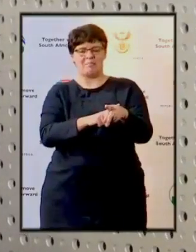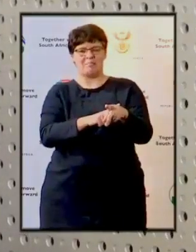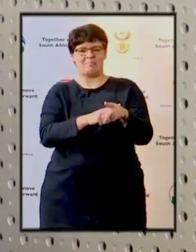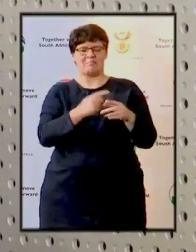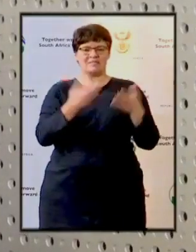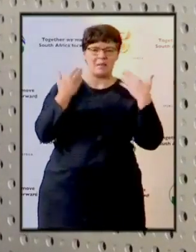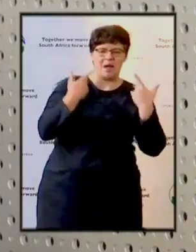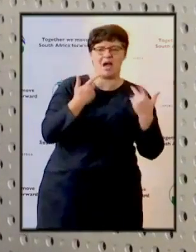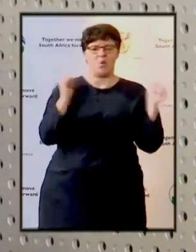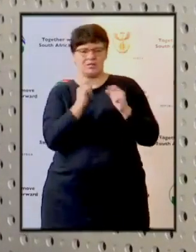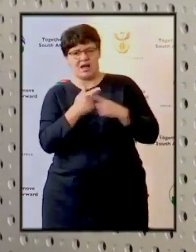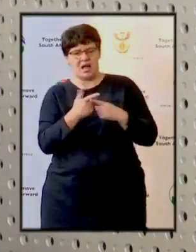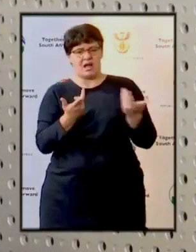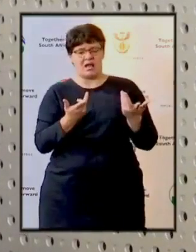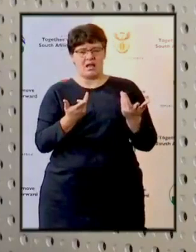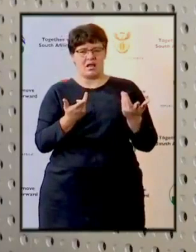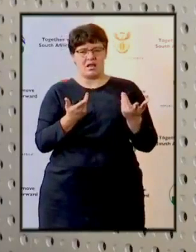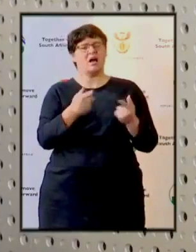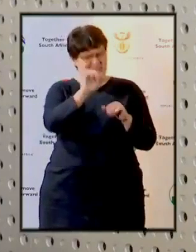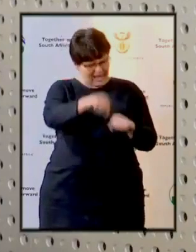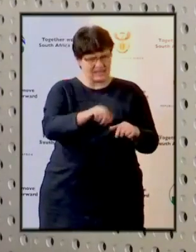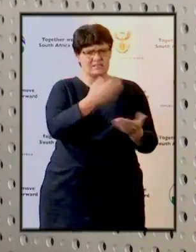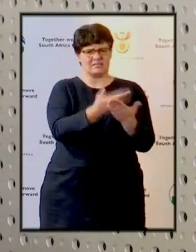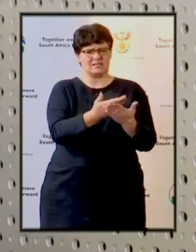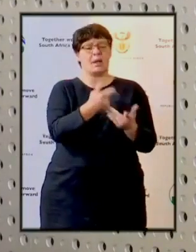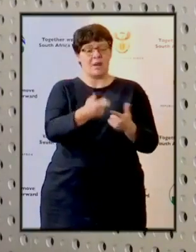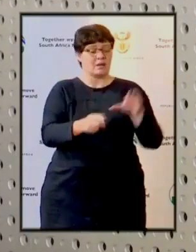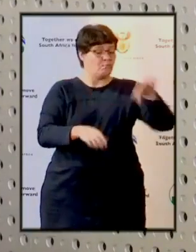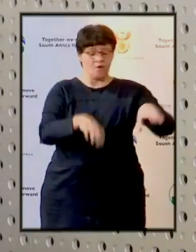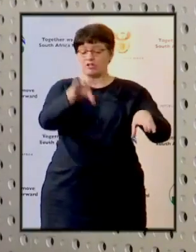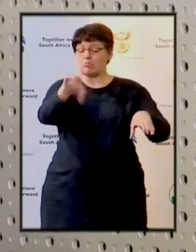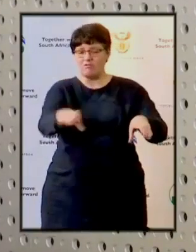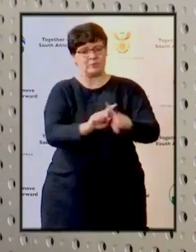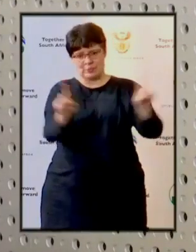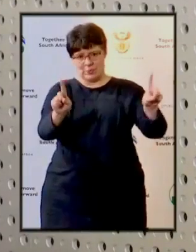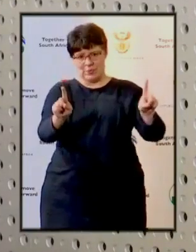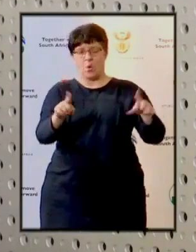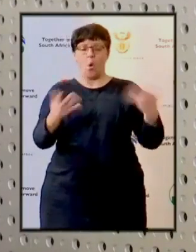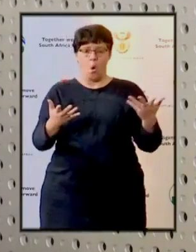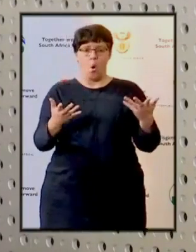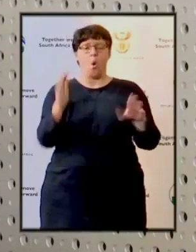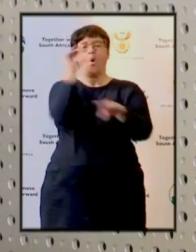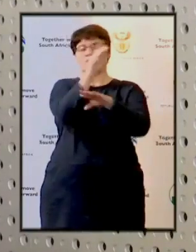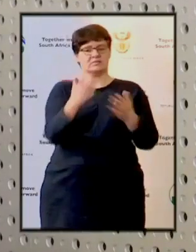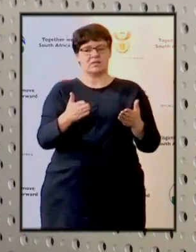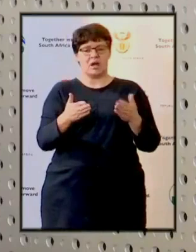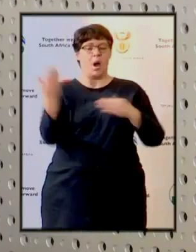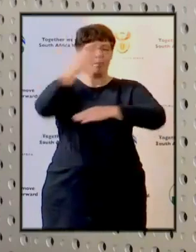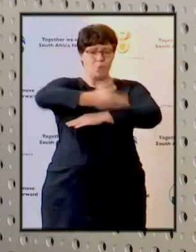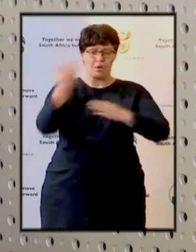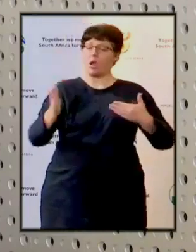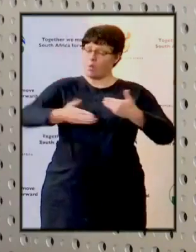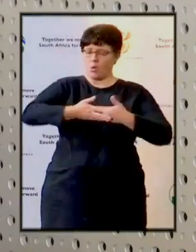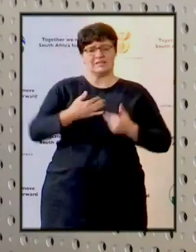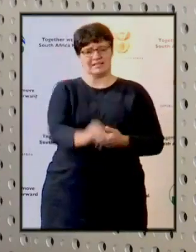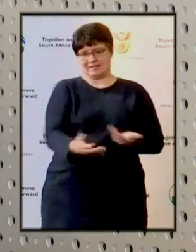interprovincial, not outside the country, as some of the farmers do. The borders are still closed,